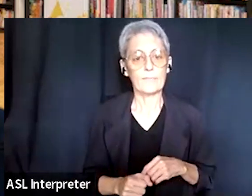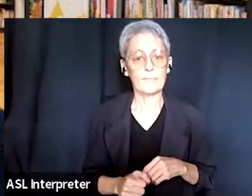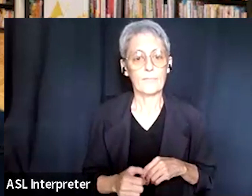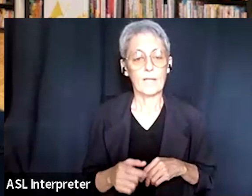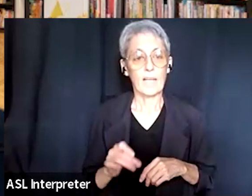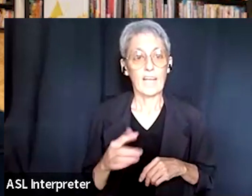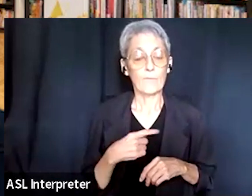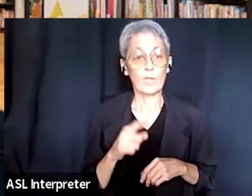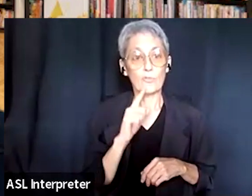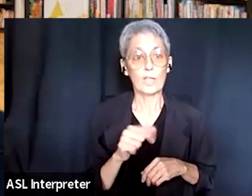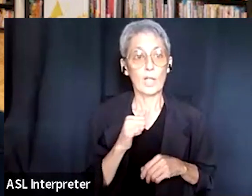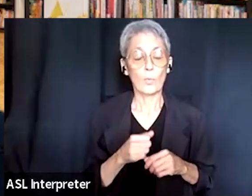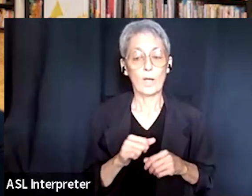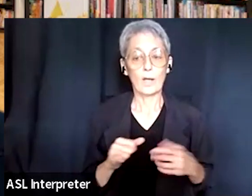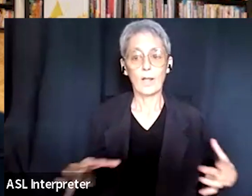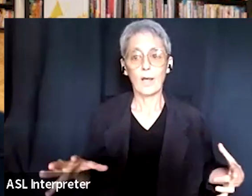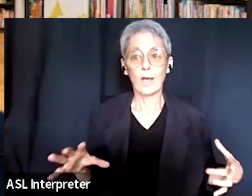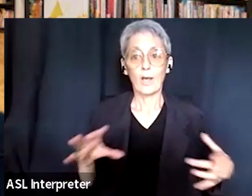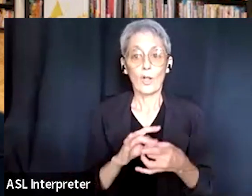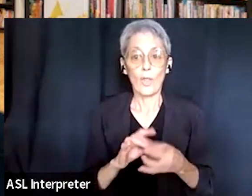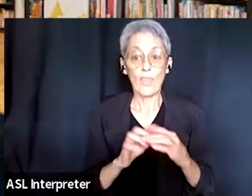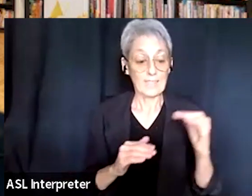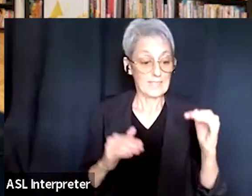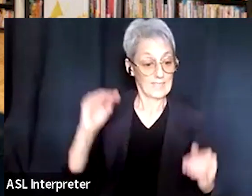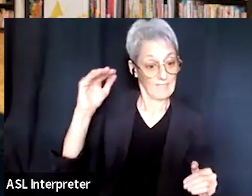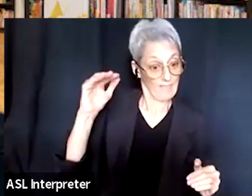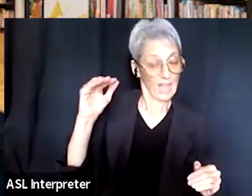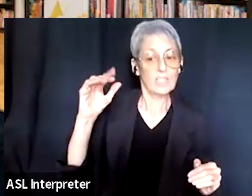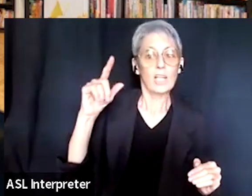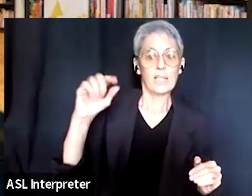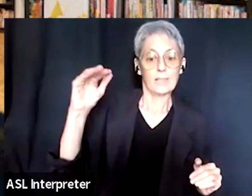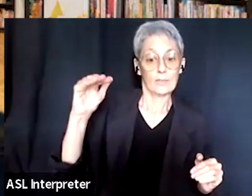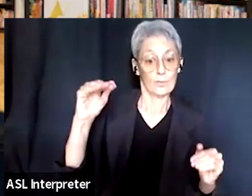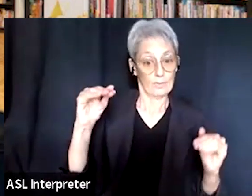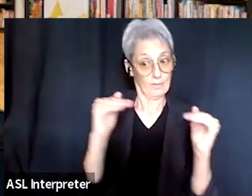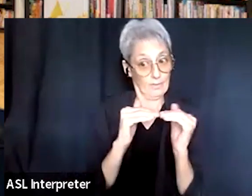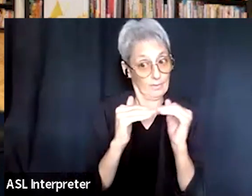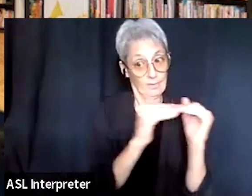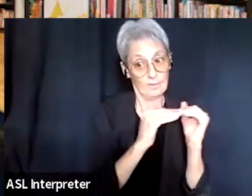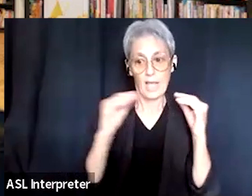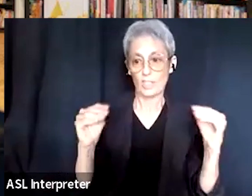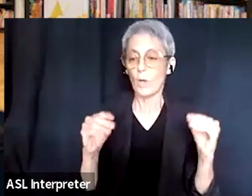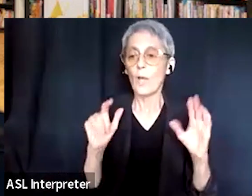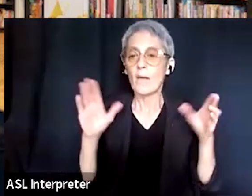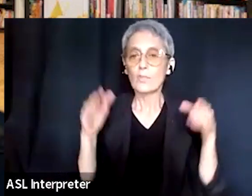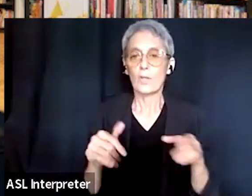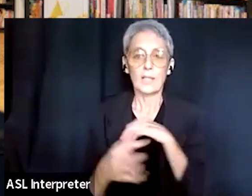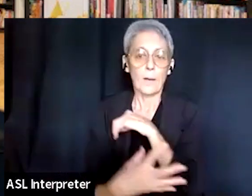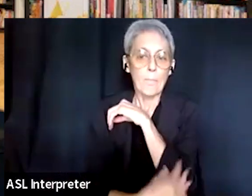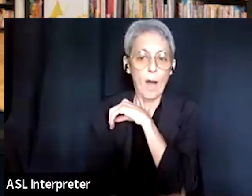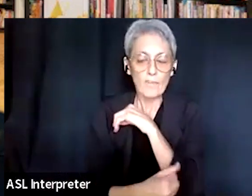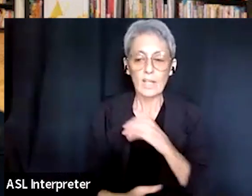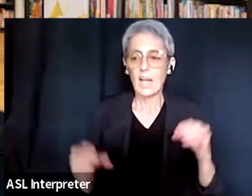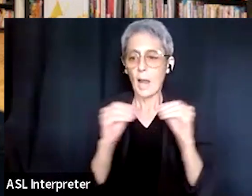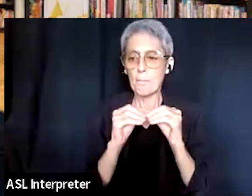meaningfully close the disadvantage gap educationally, we've got to address that kind of poverty and the increased child poverty that we're seeing